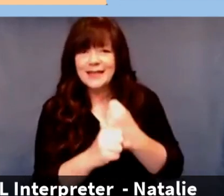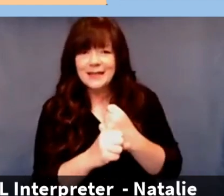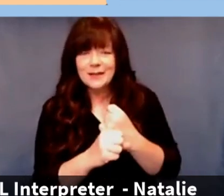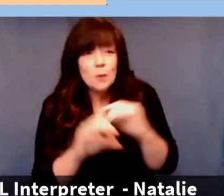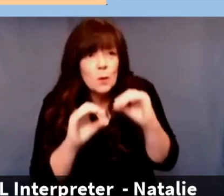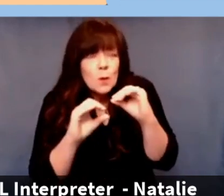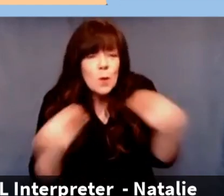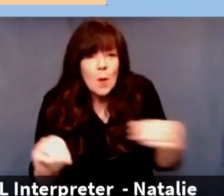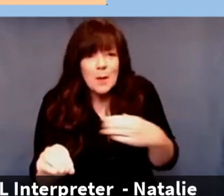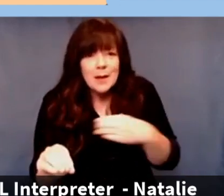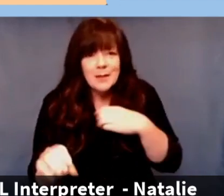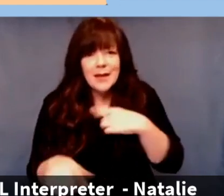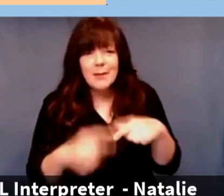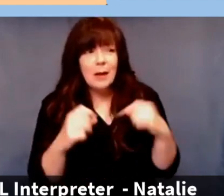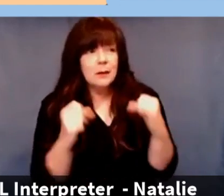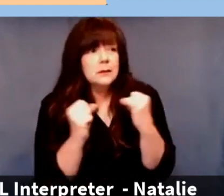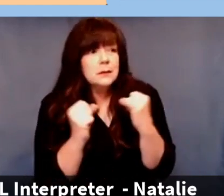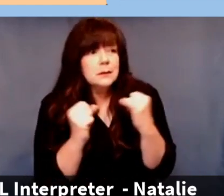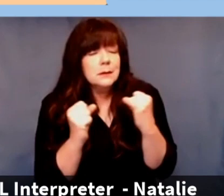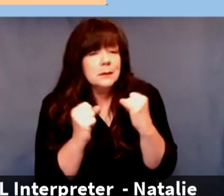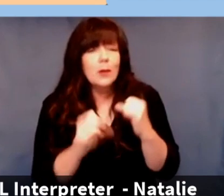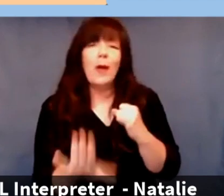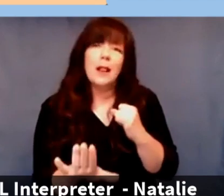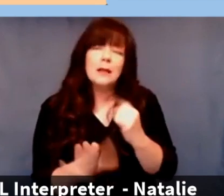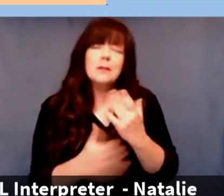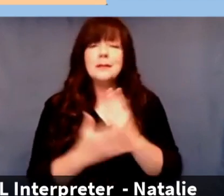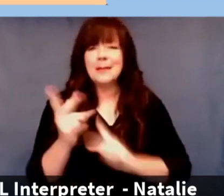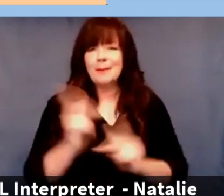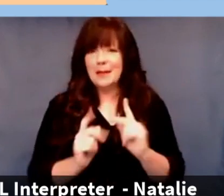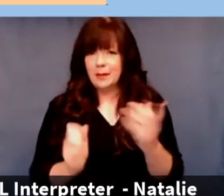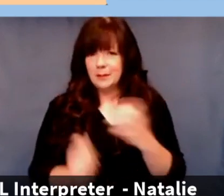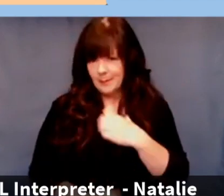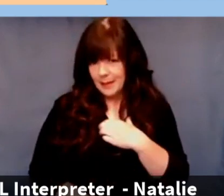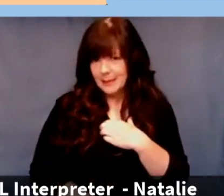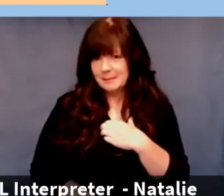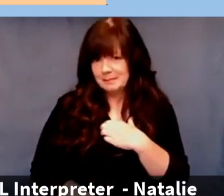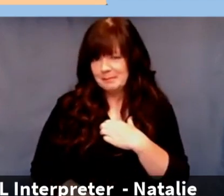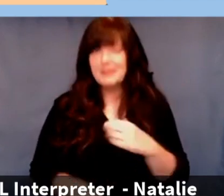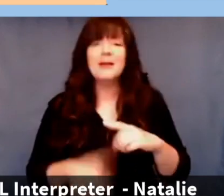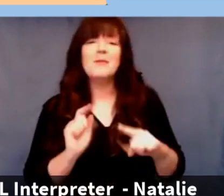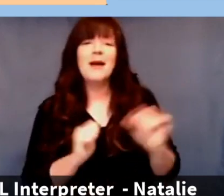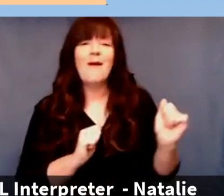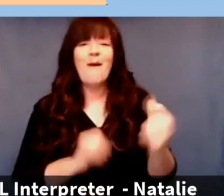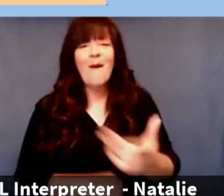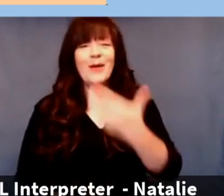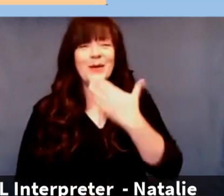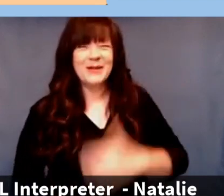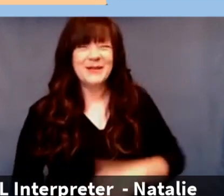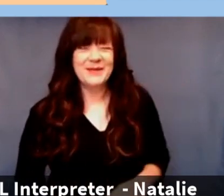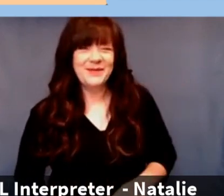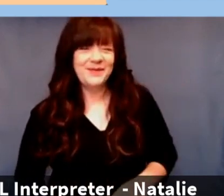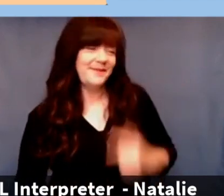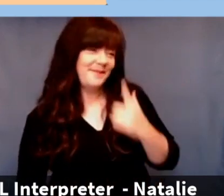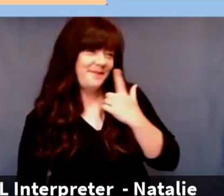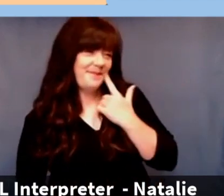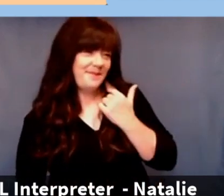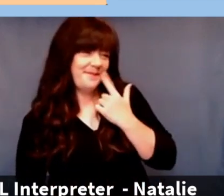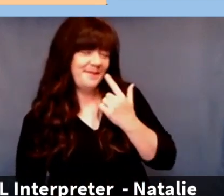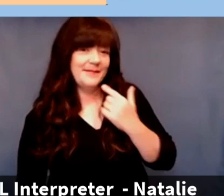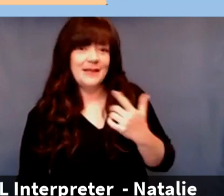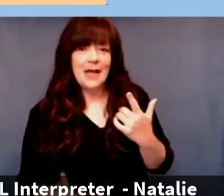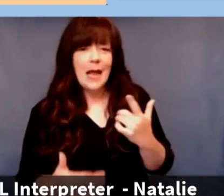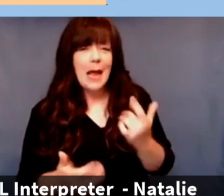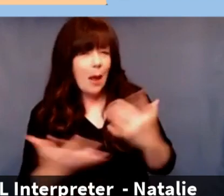complaining about how cold it is. Well, people are complaining, but it's all good. How cold